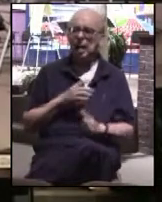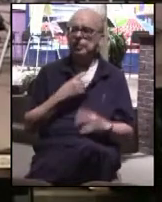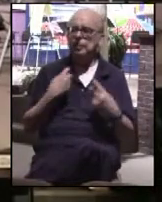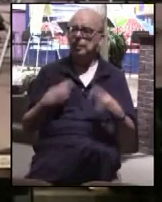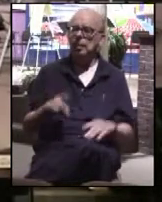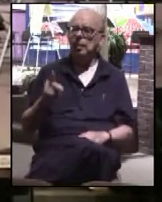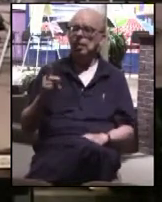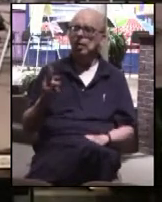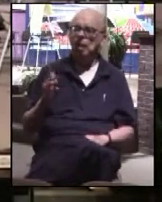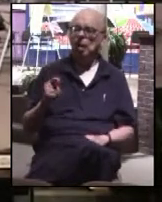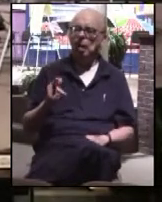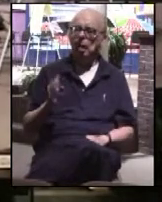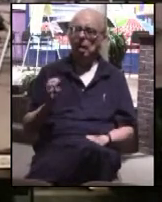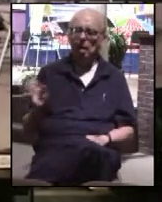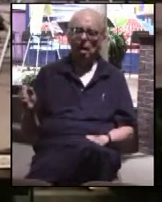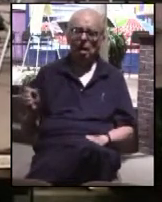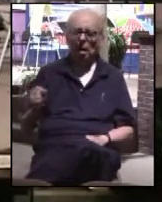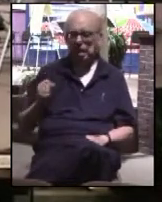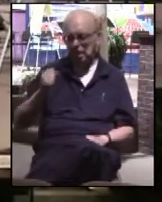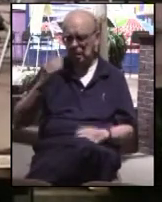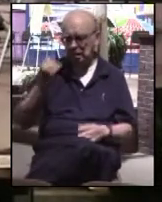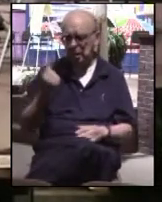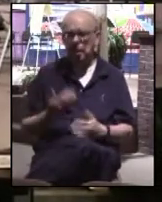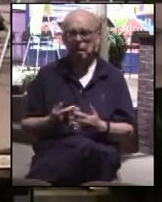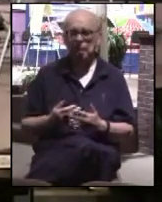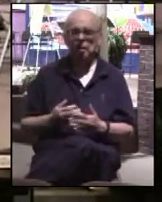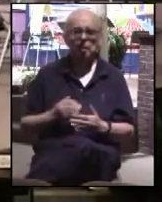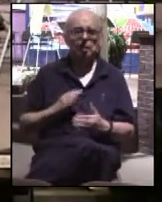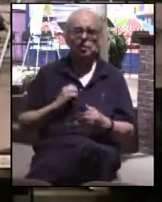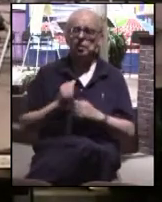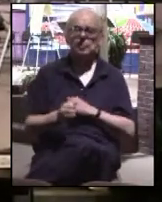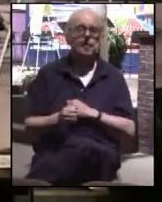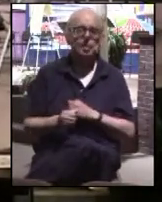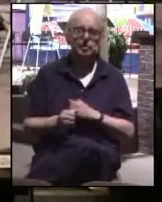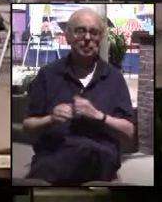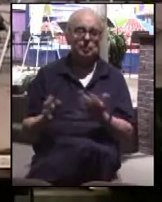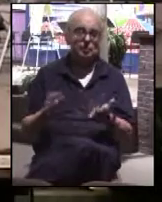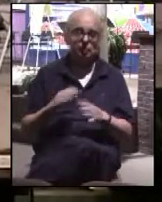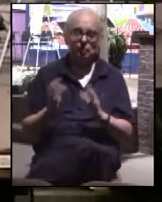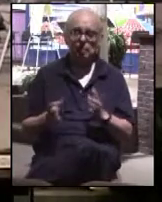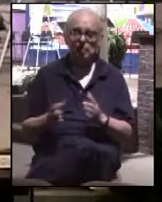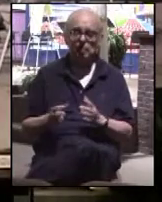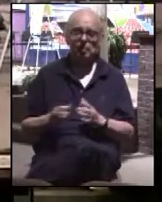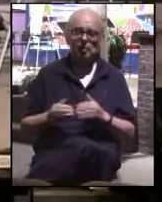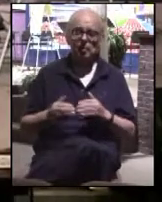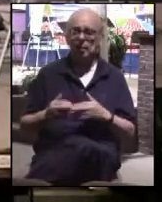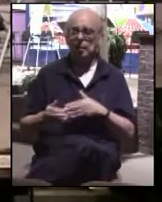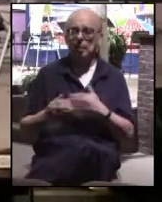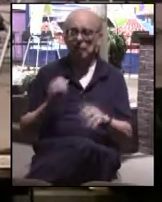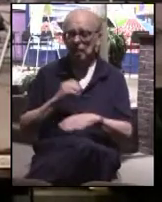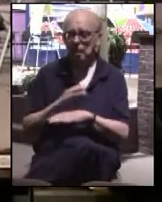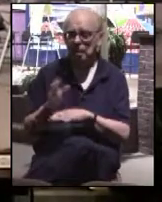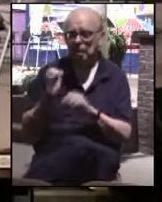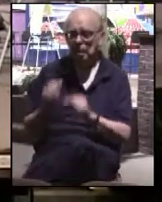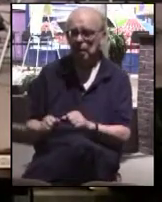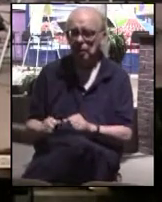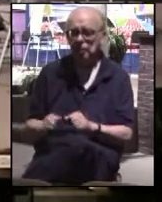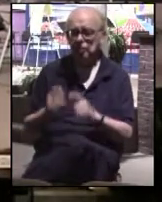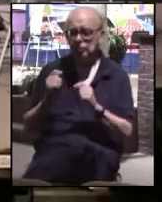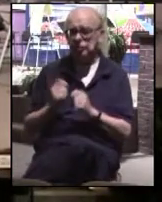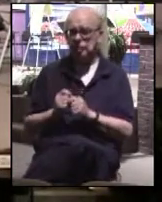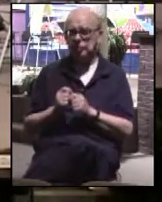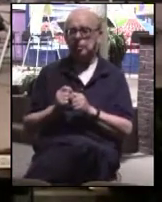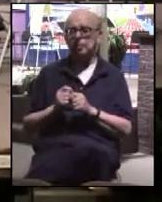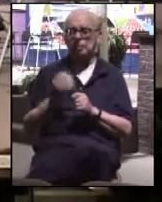they had an audience with the son of god but could not get past their offenses perception can impact the ability to trust